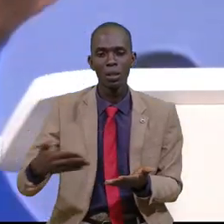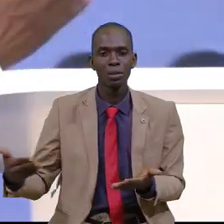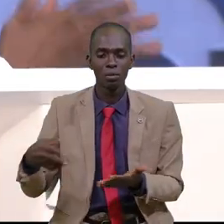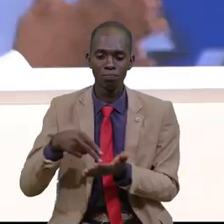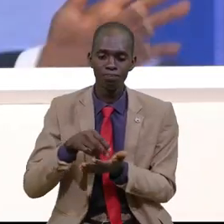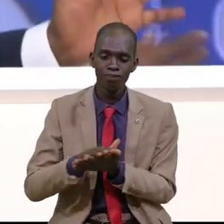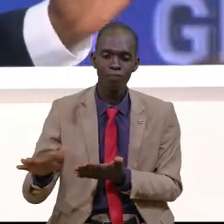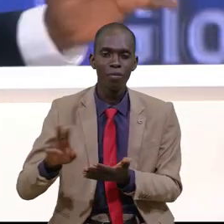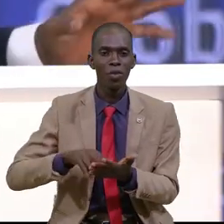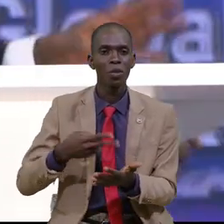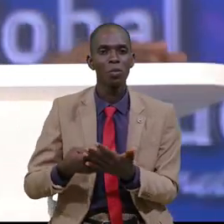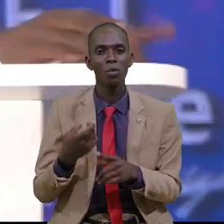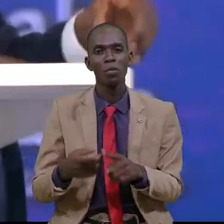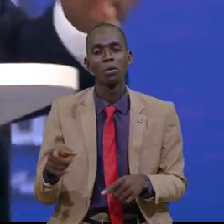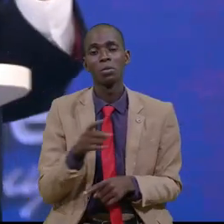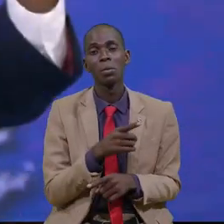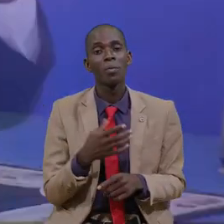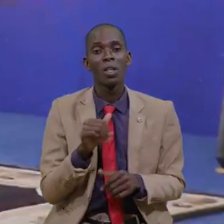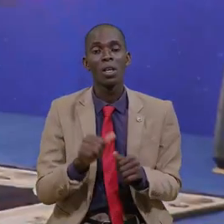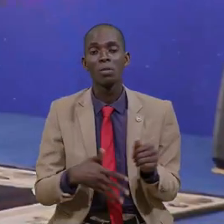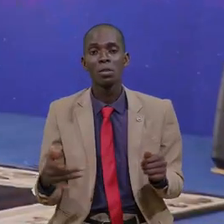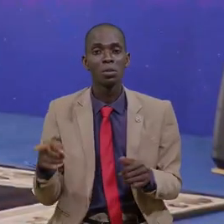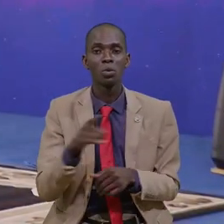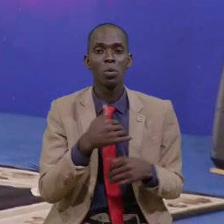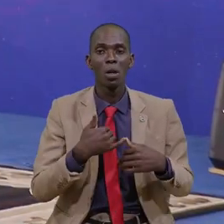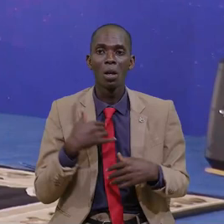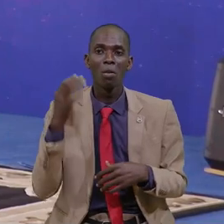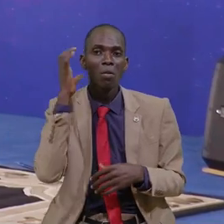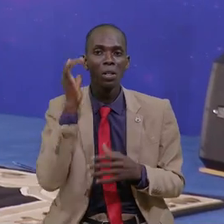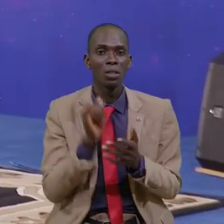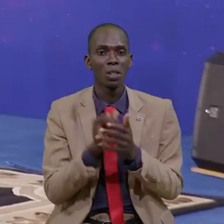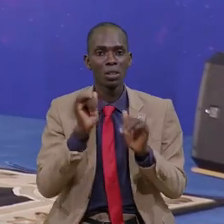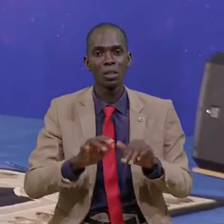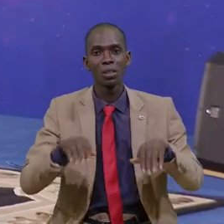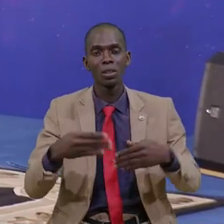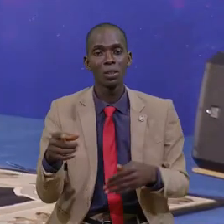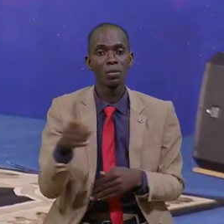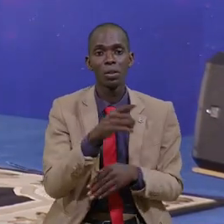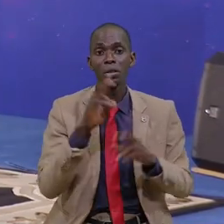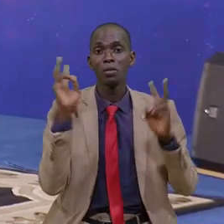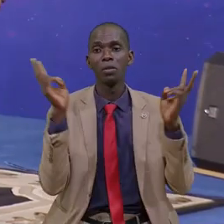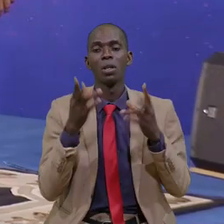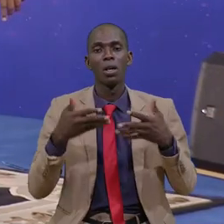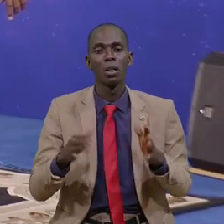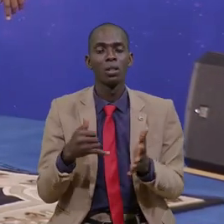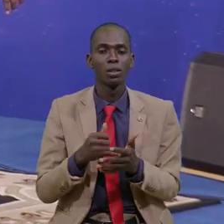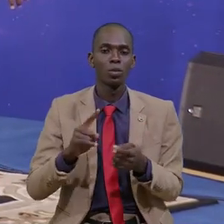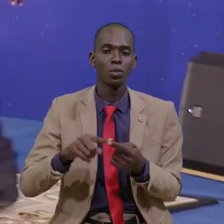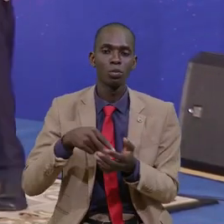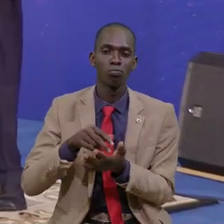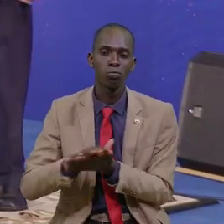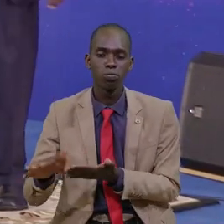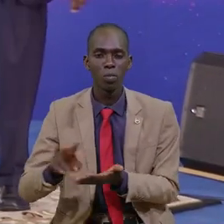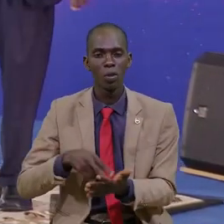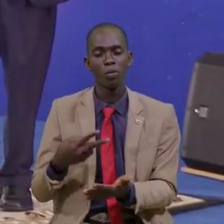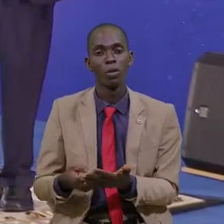temptation. And everything they have heard that will give them the victory, they let that slip at the time of